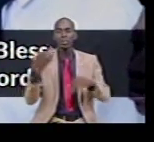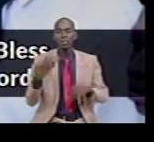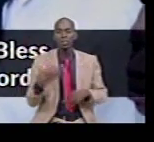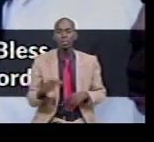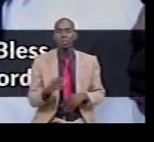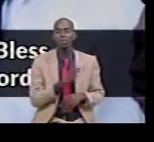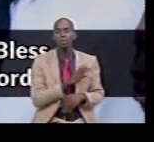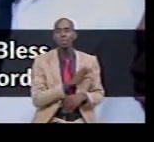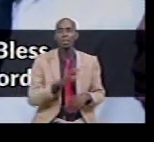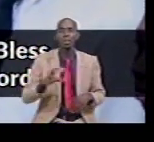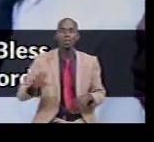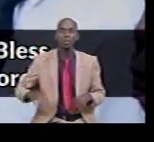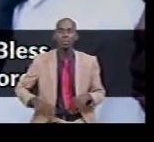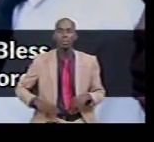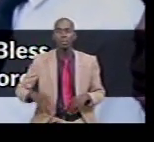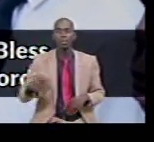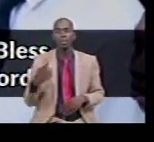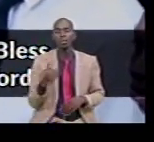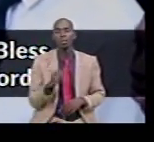proclamation of Christ the